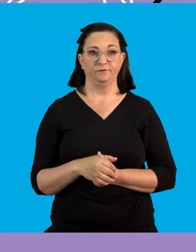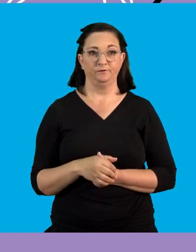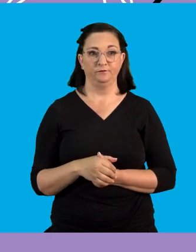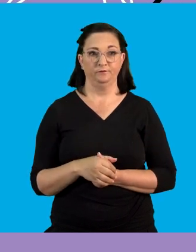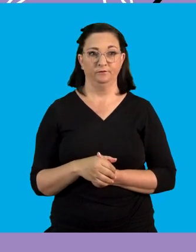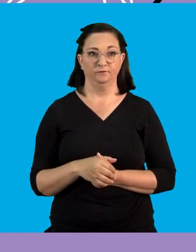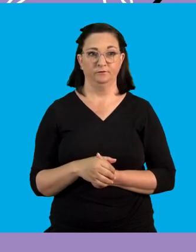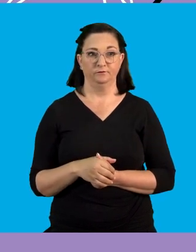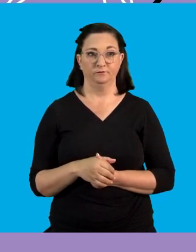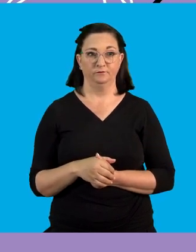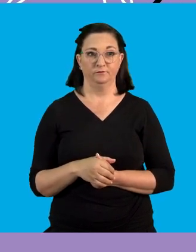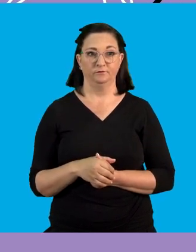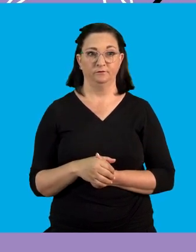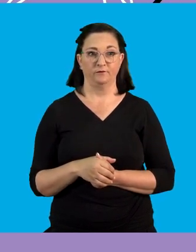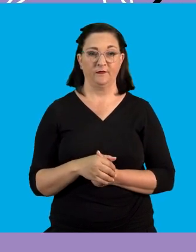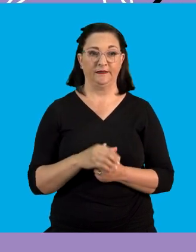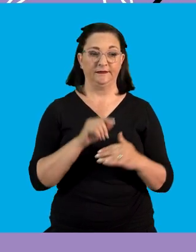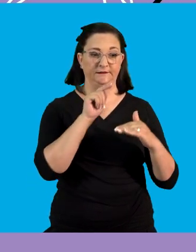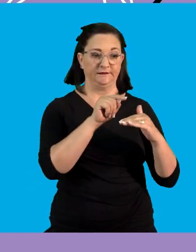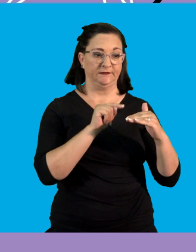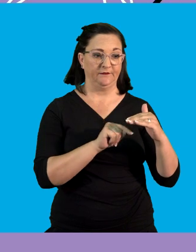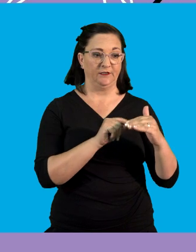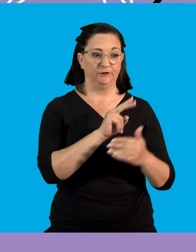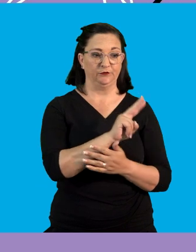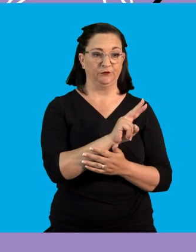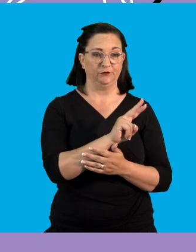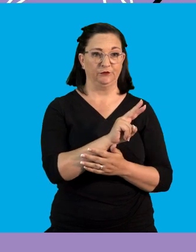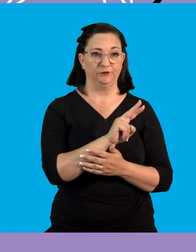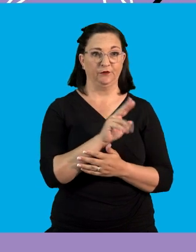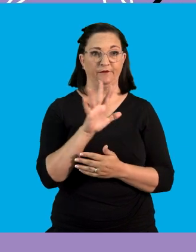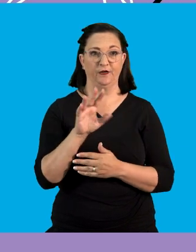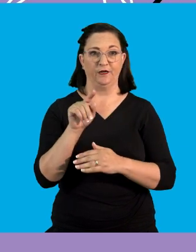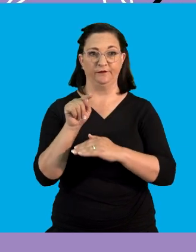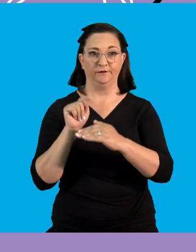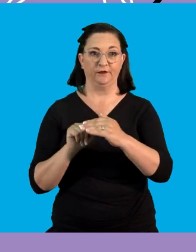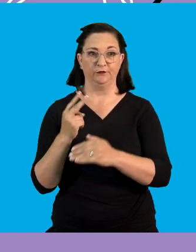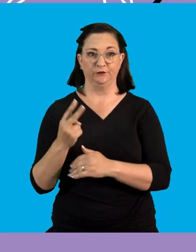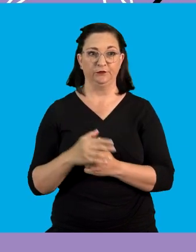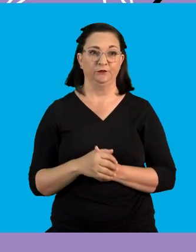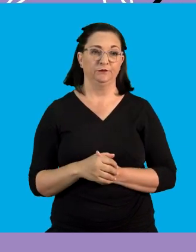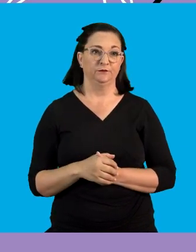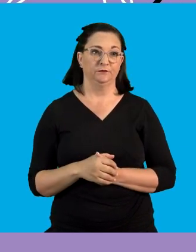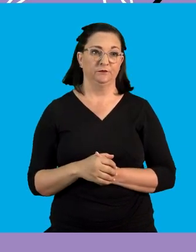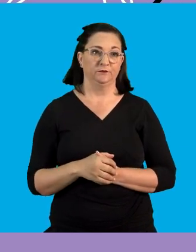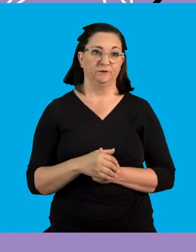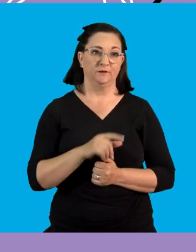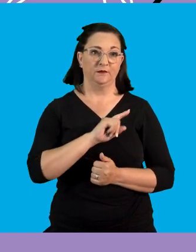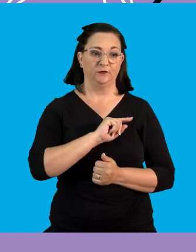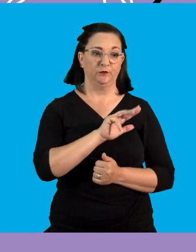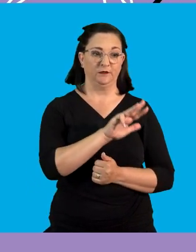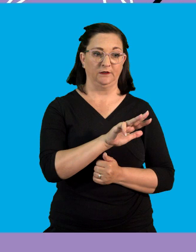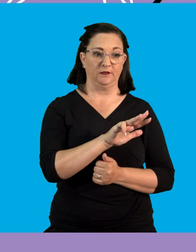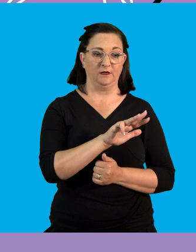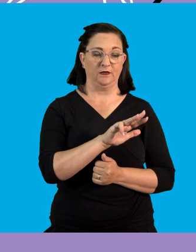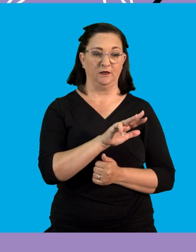you 900. The other way you can use is you then say divide 18 by 2 multiplied 5 by